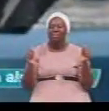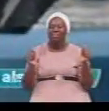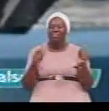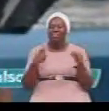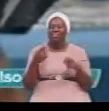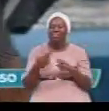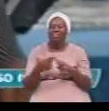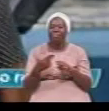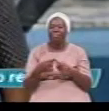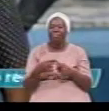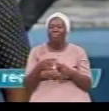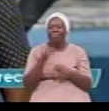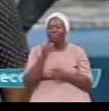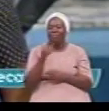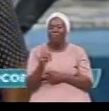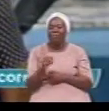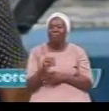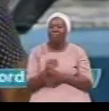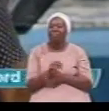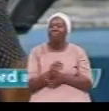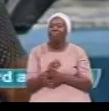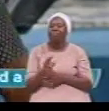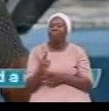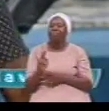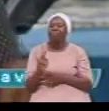My name is Lloyd Mbewe.